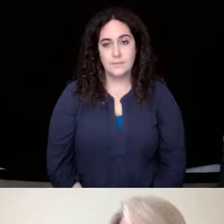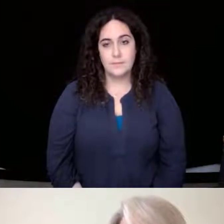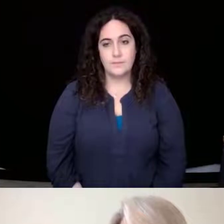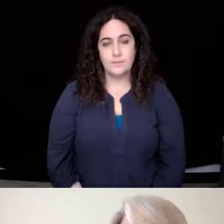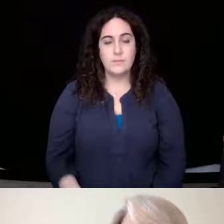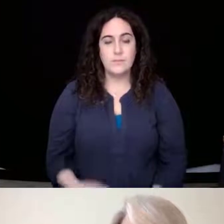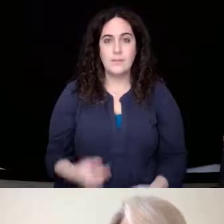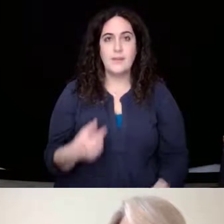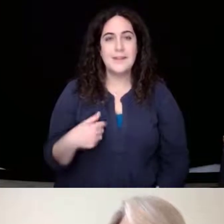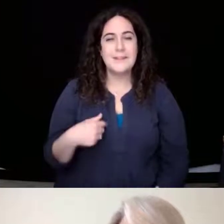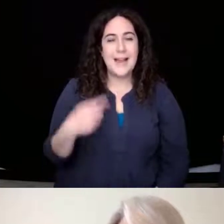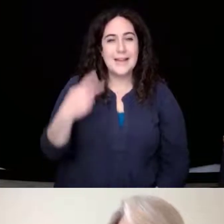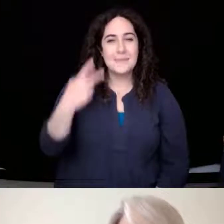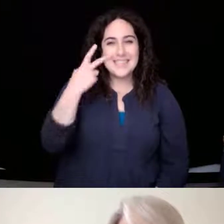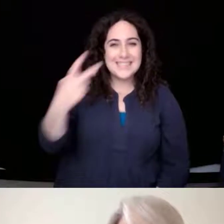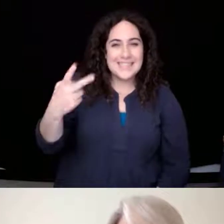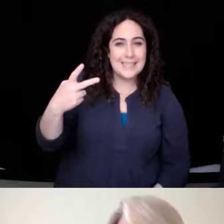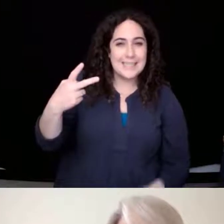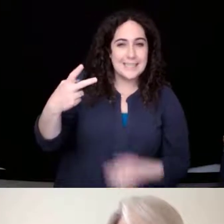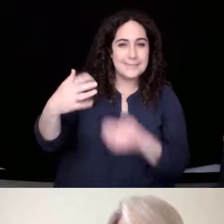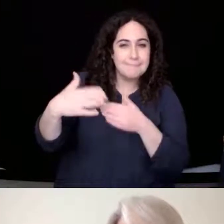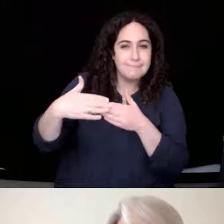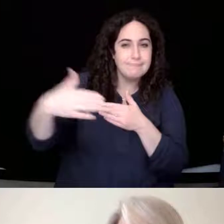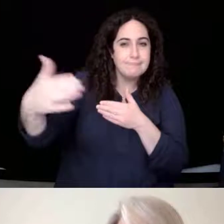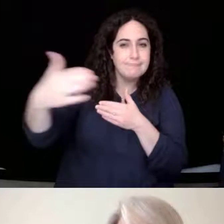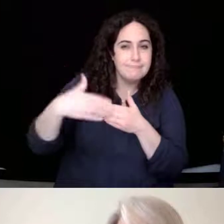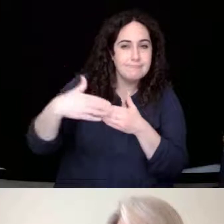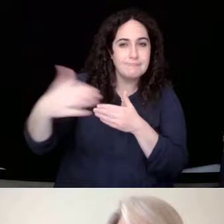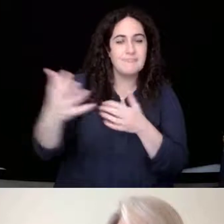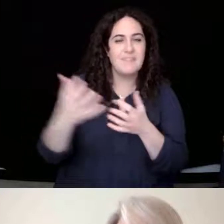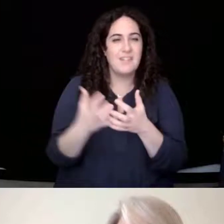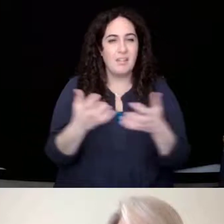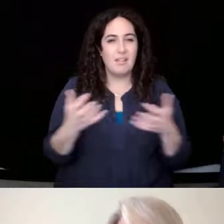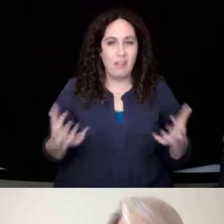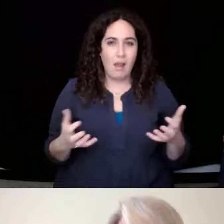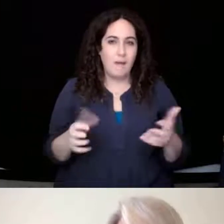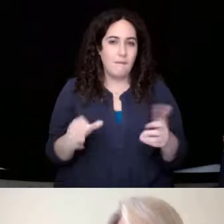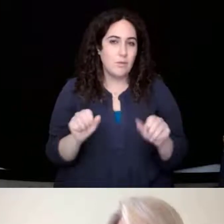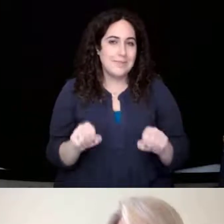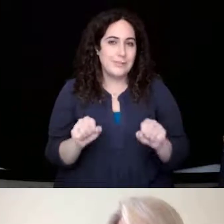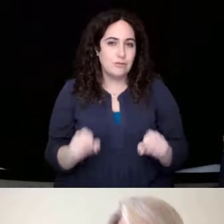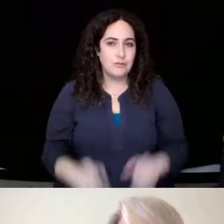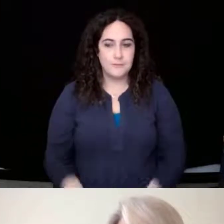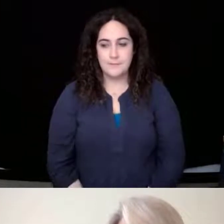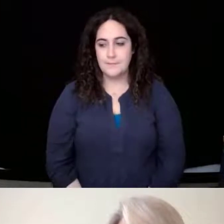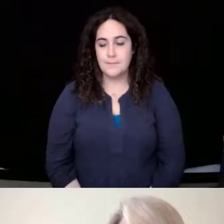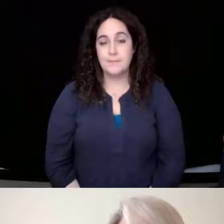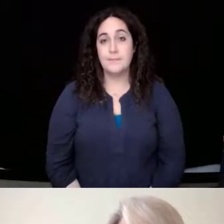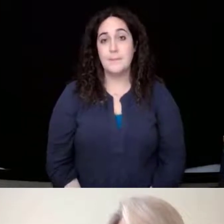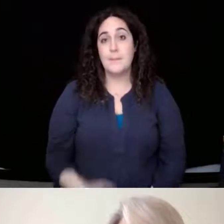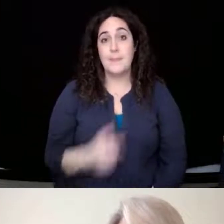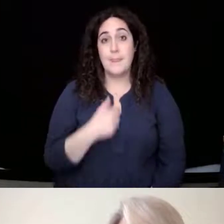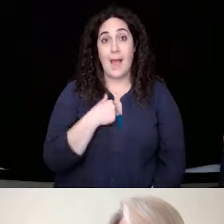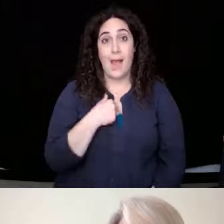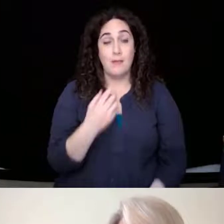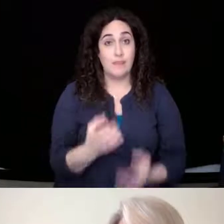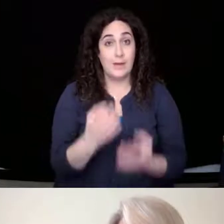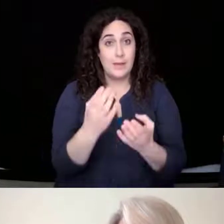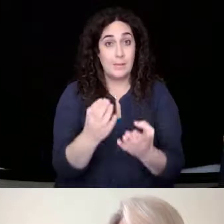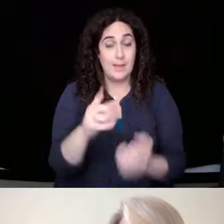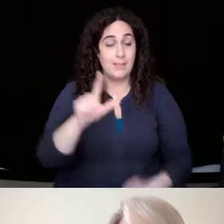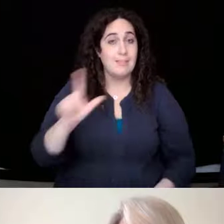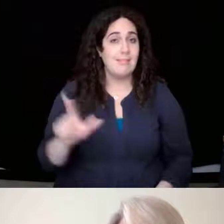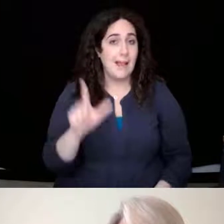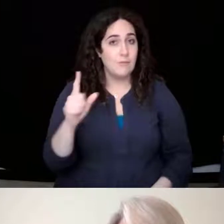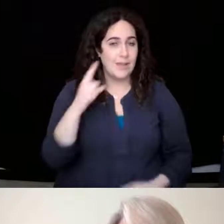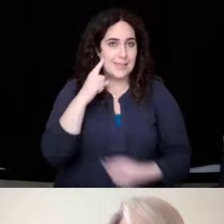future. So I think the libraries maybe should consider alternative submission formats. Now, PDFs